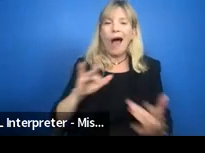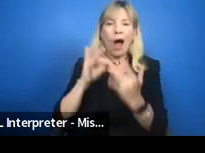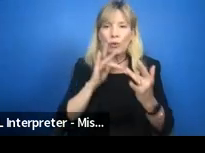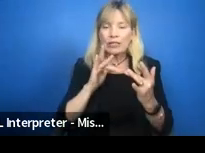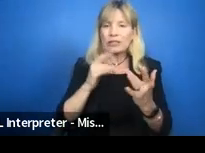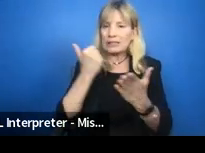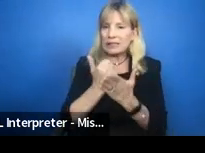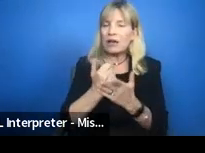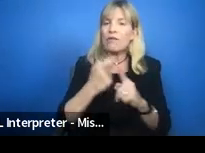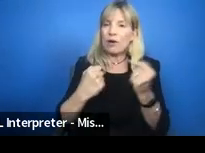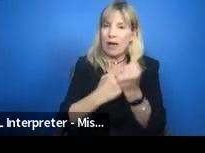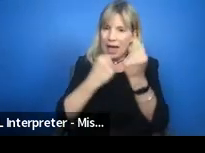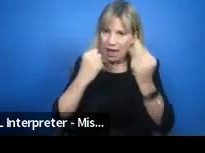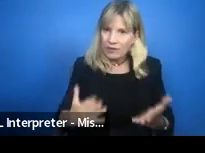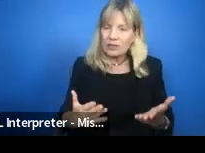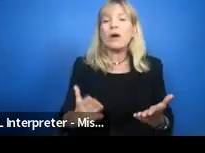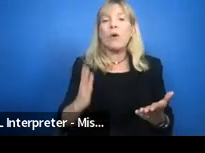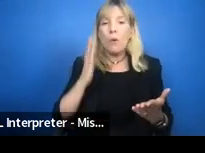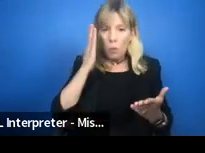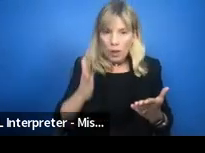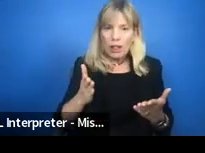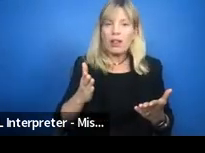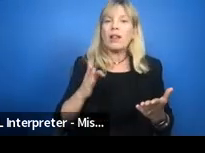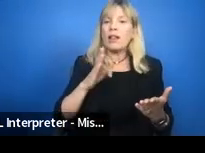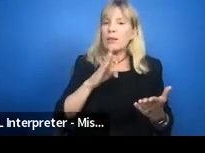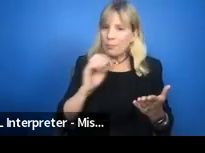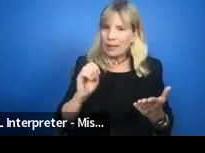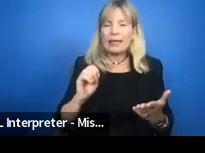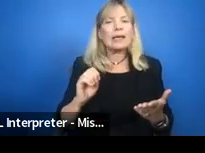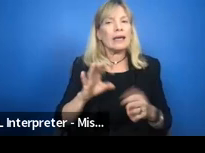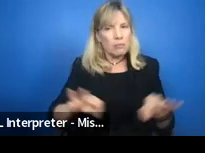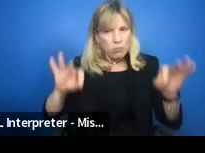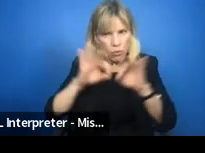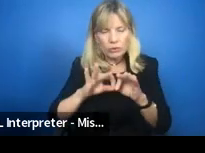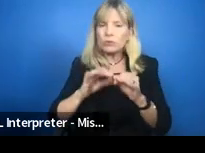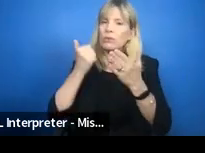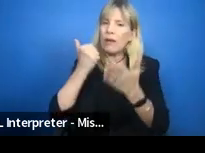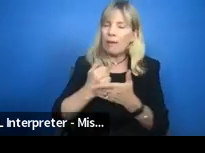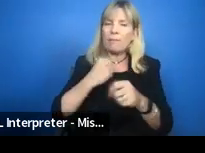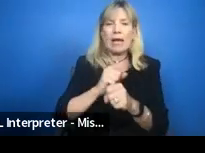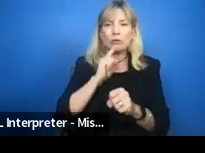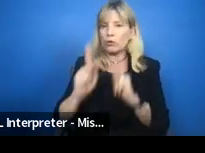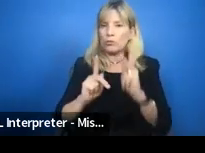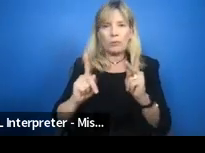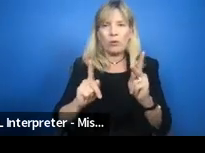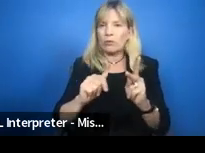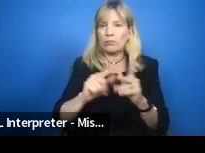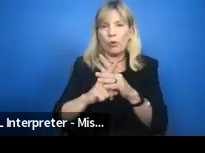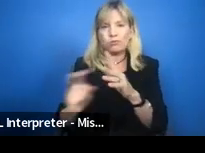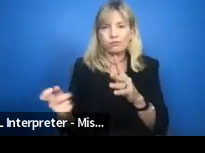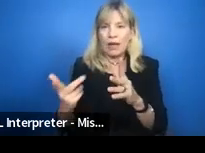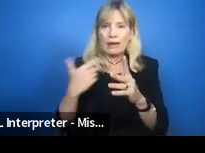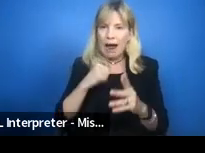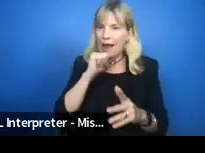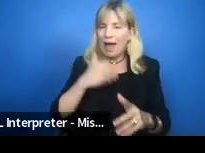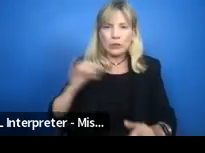from advocates is going to be just really necessary to help ensure these folks don't simply go uninsured,